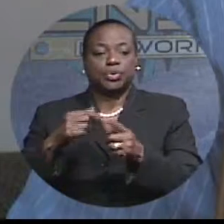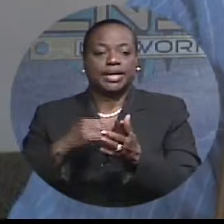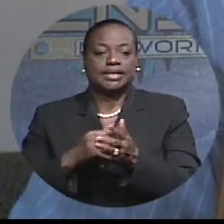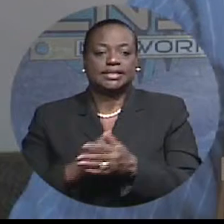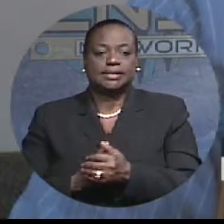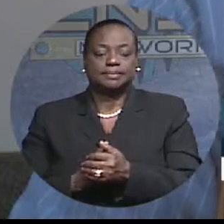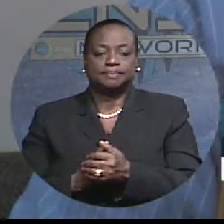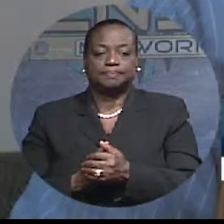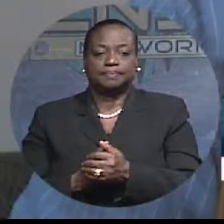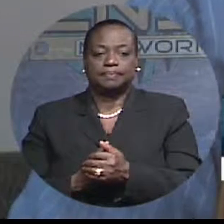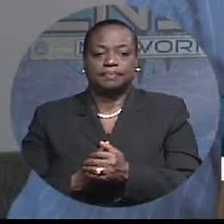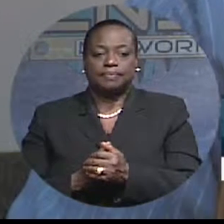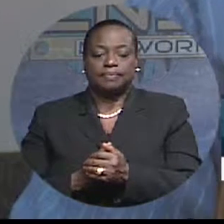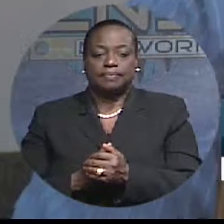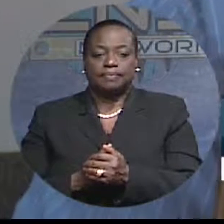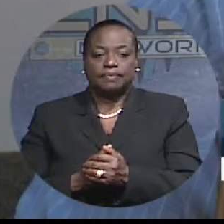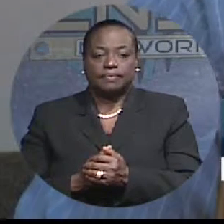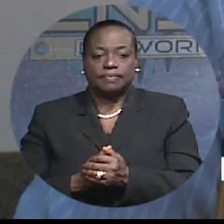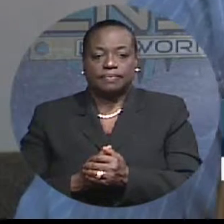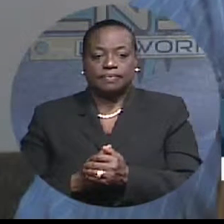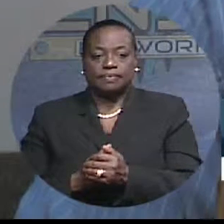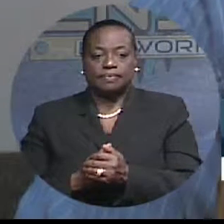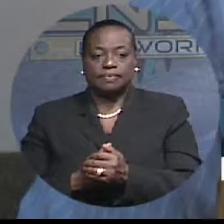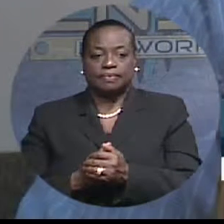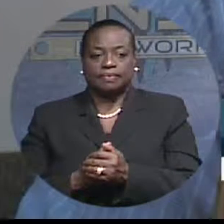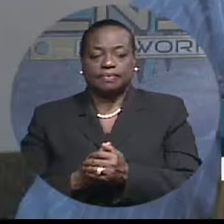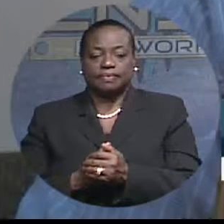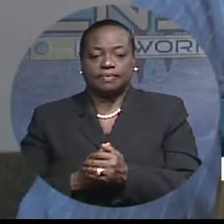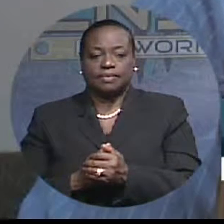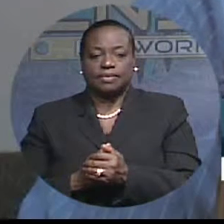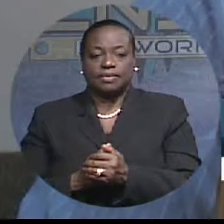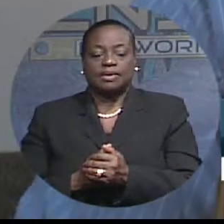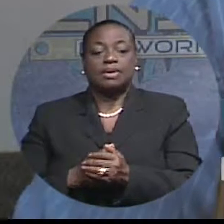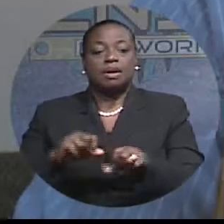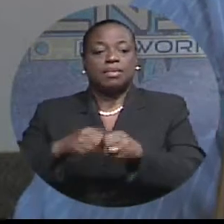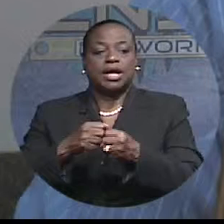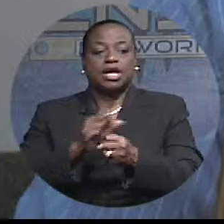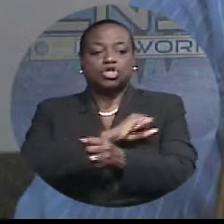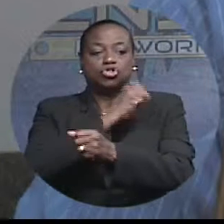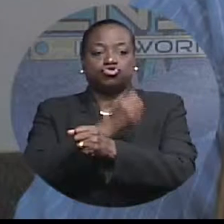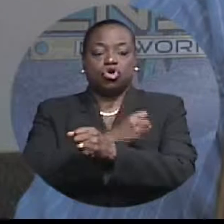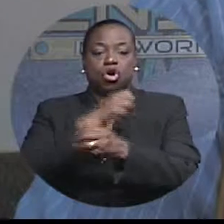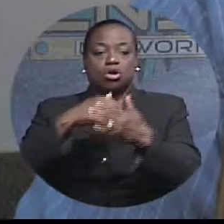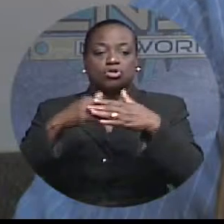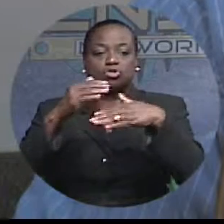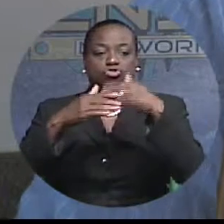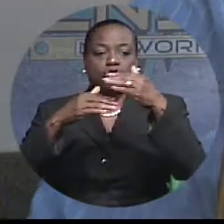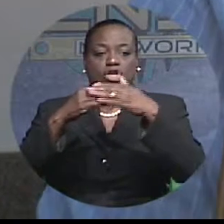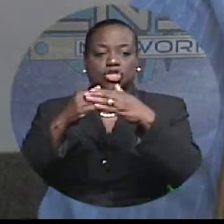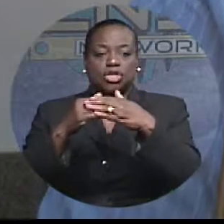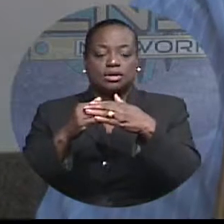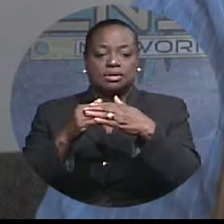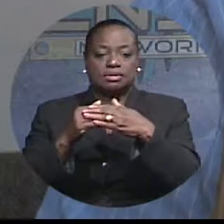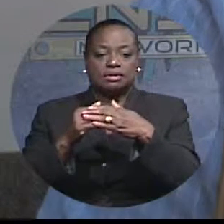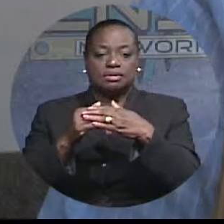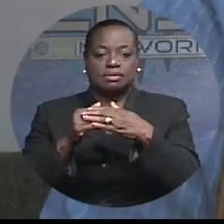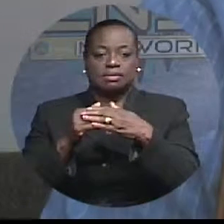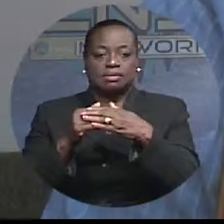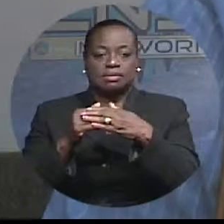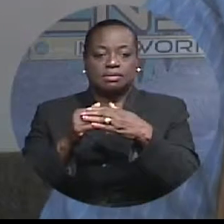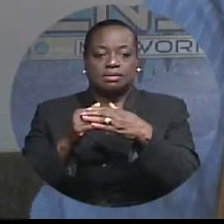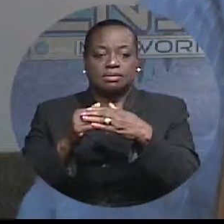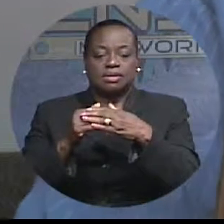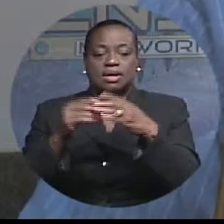on improving governance and creating a strong structure for how fisheries is managed and how the